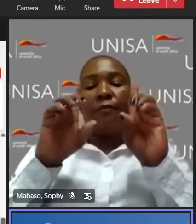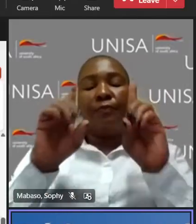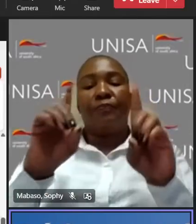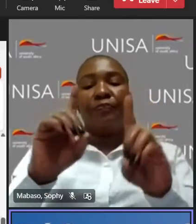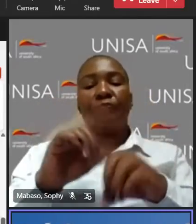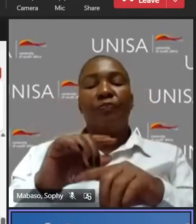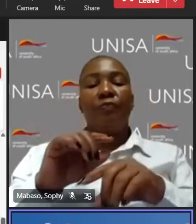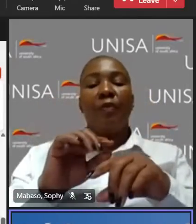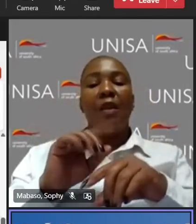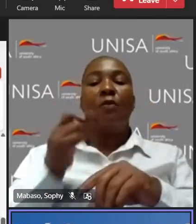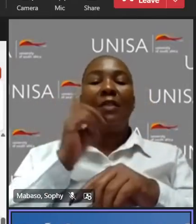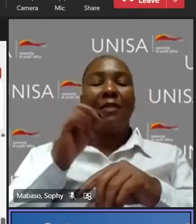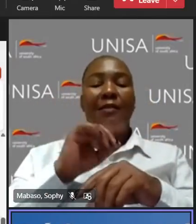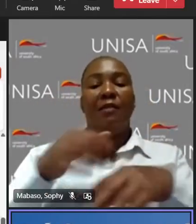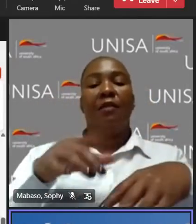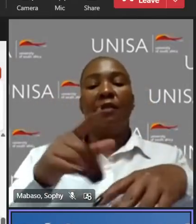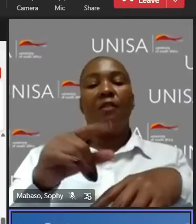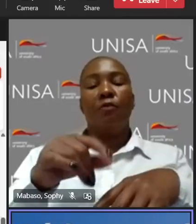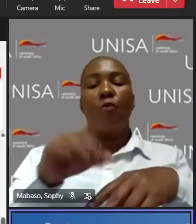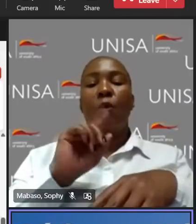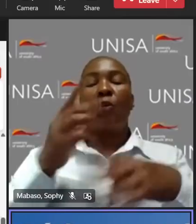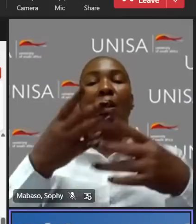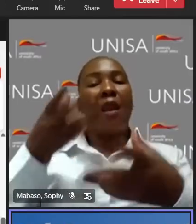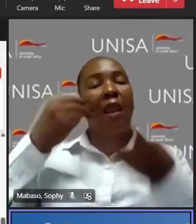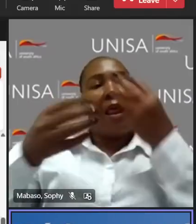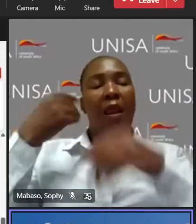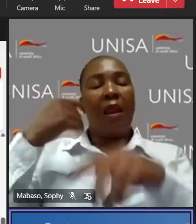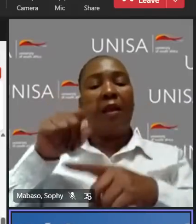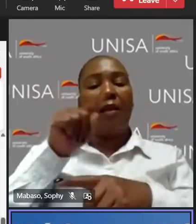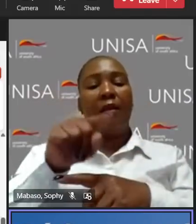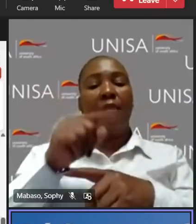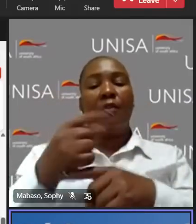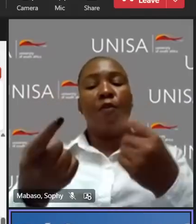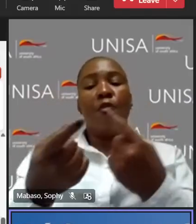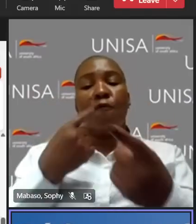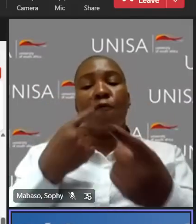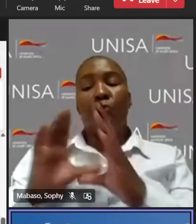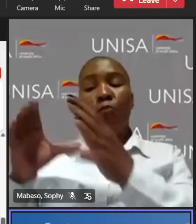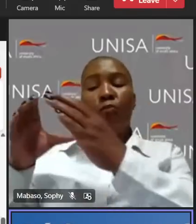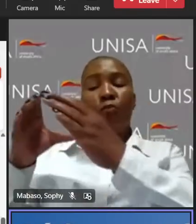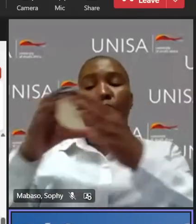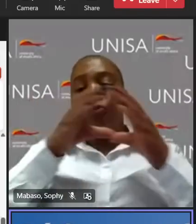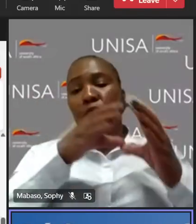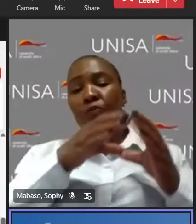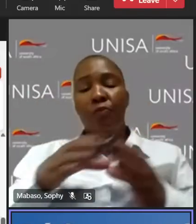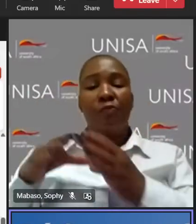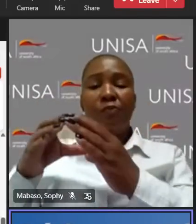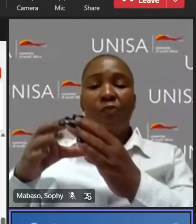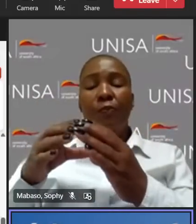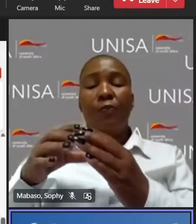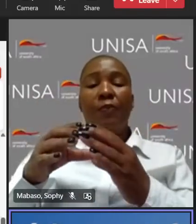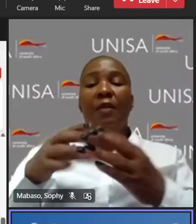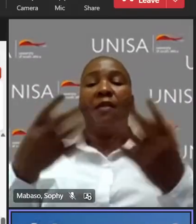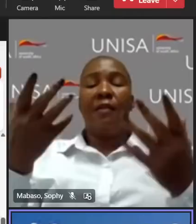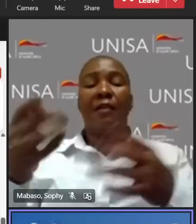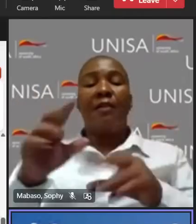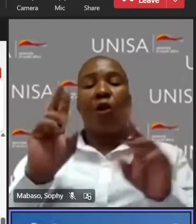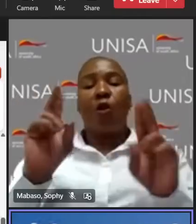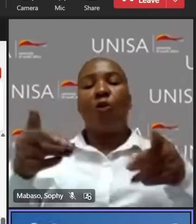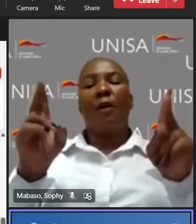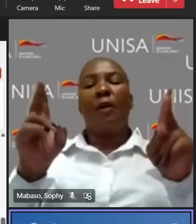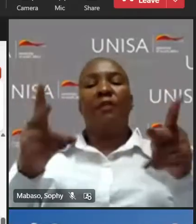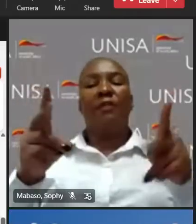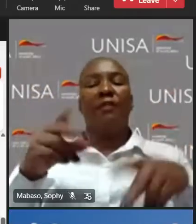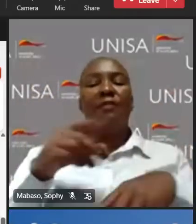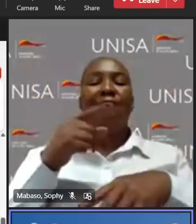students. Because what we learned here is that from peer-to-peer outreach, there is normally a